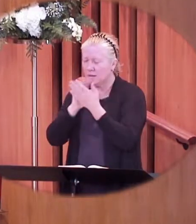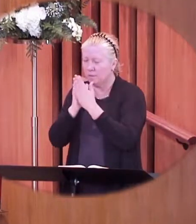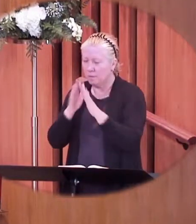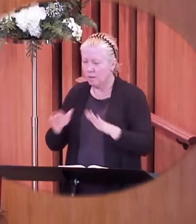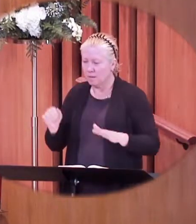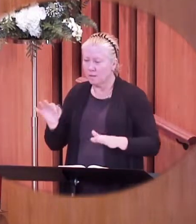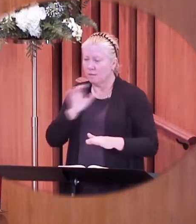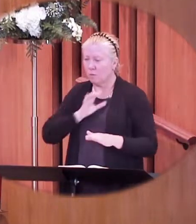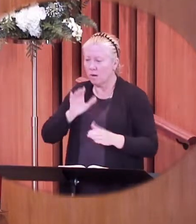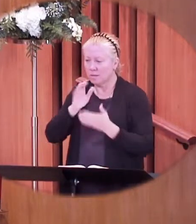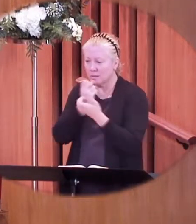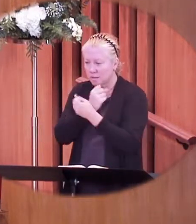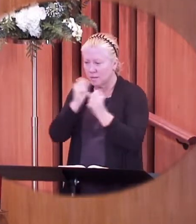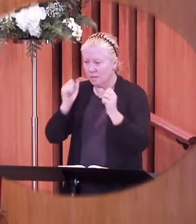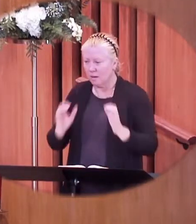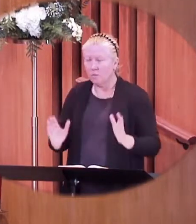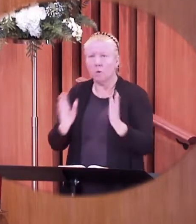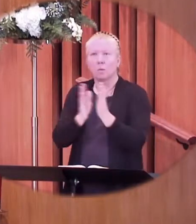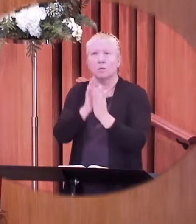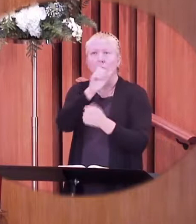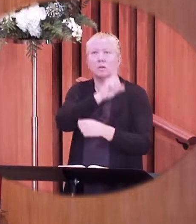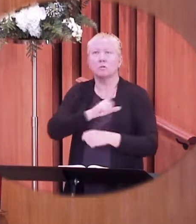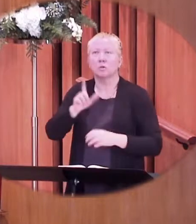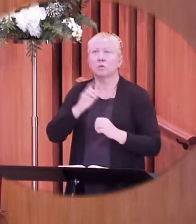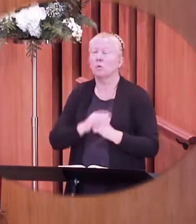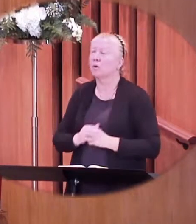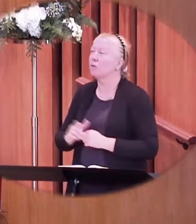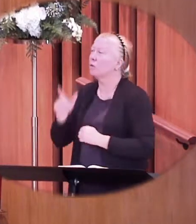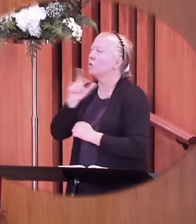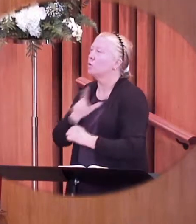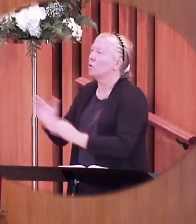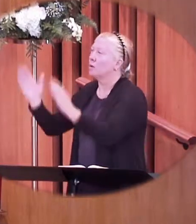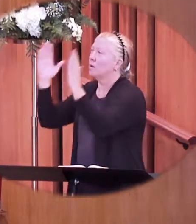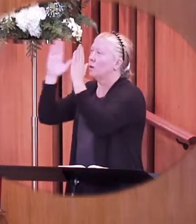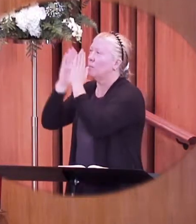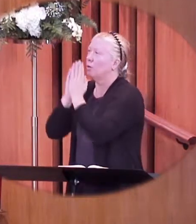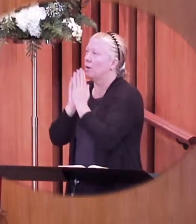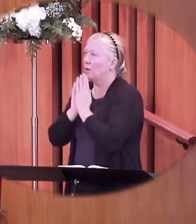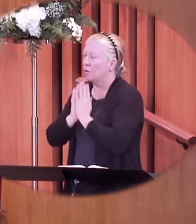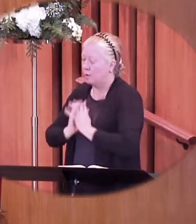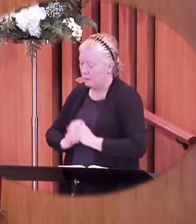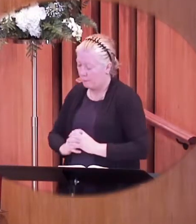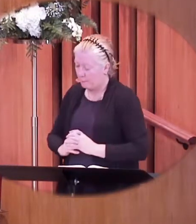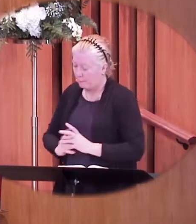Savior. Let us pray to the Lord. Lord, hear our prayer.